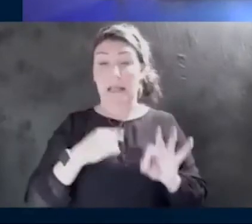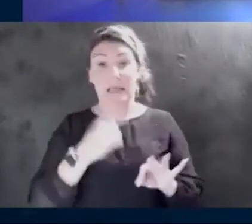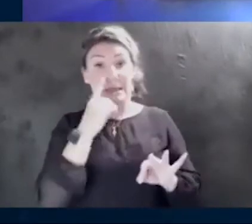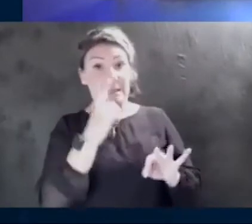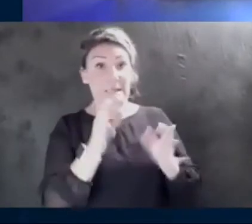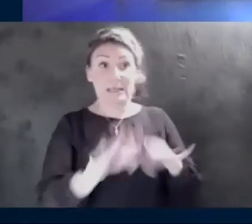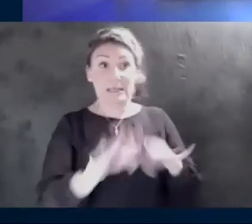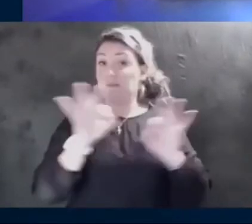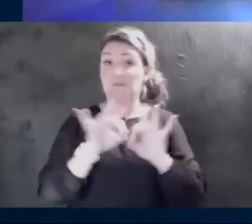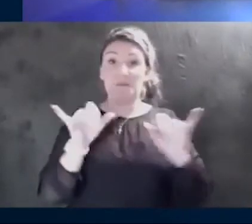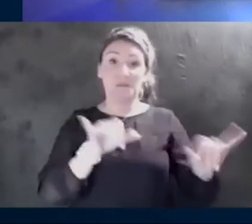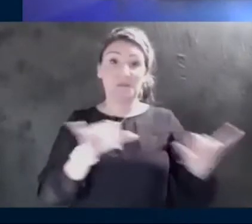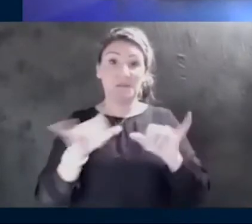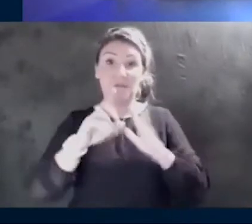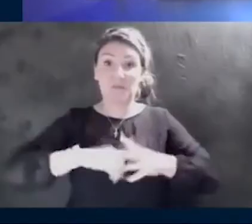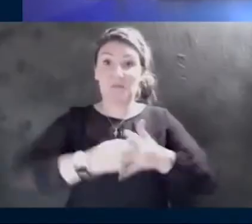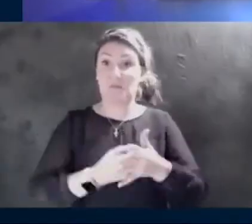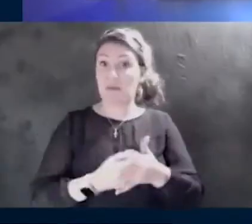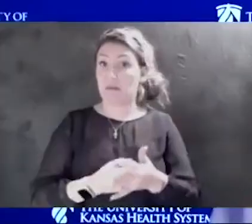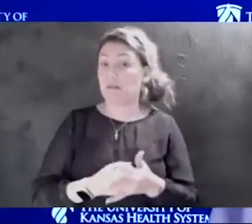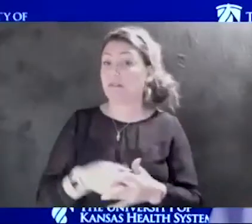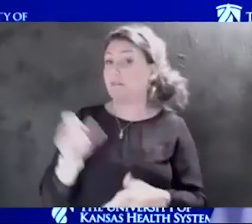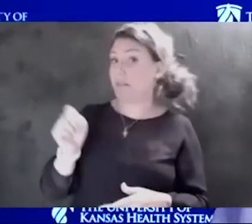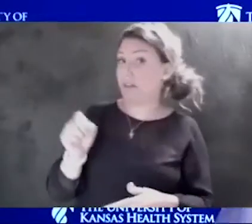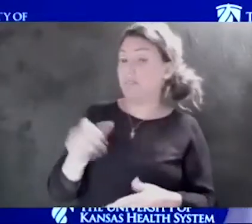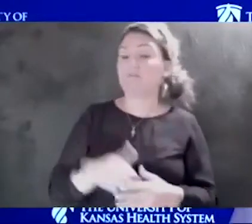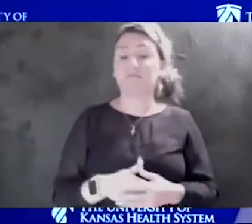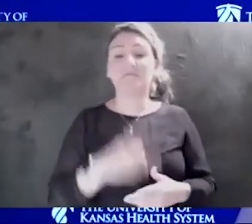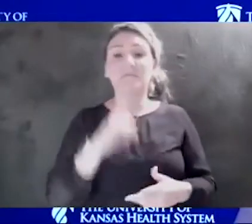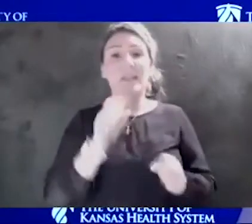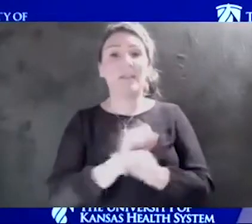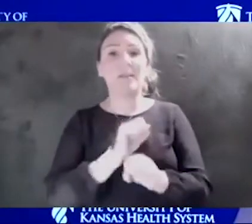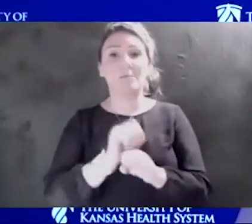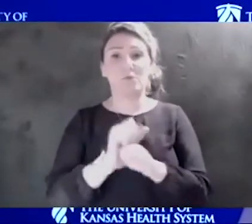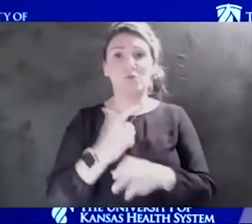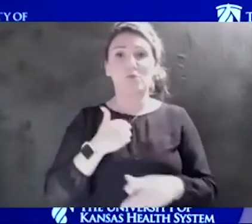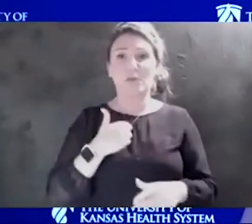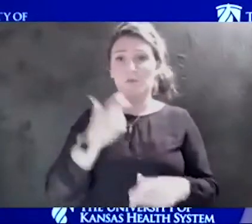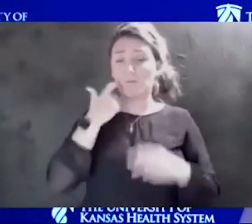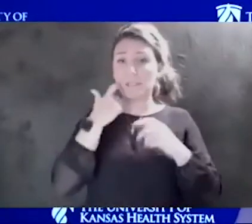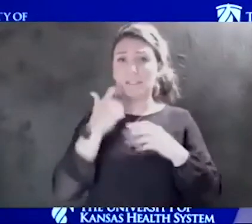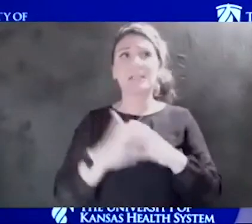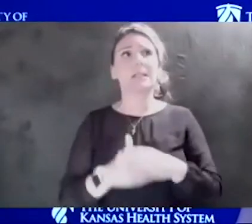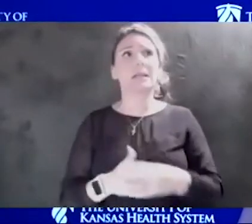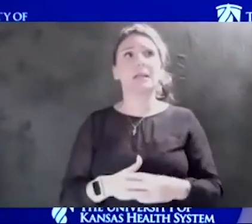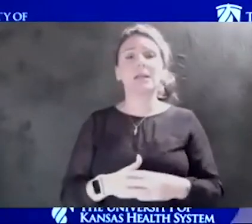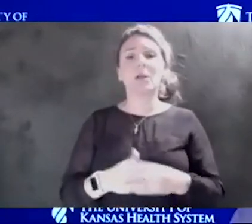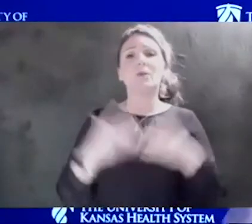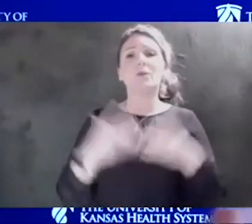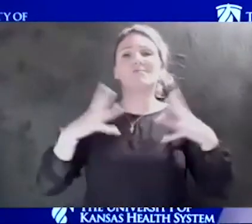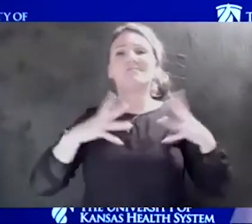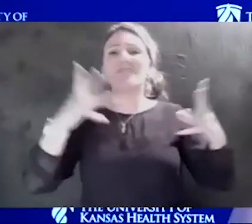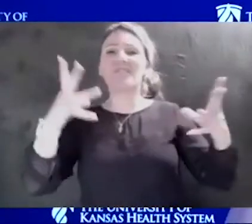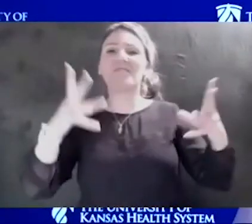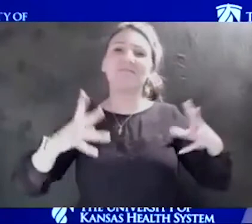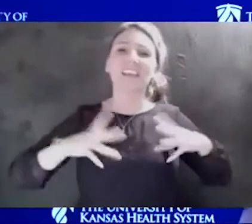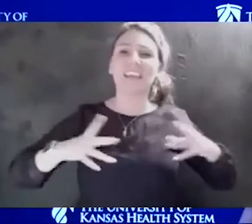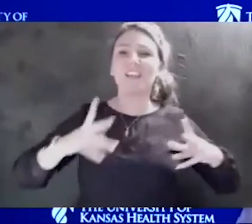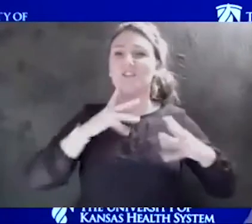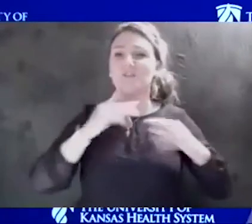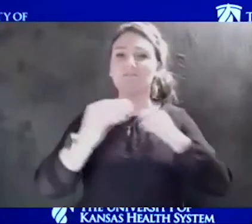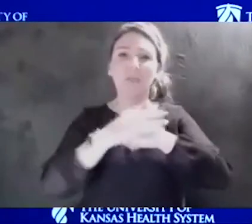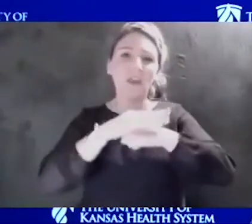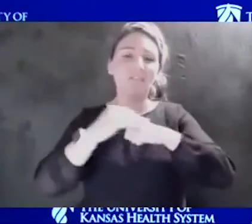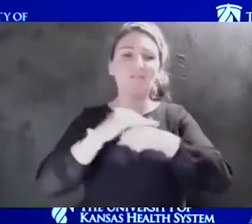beginning, Hawk. Yeah, I think it absolutely does. Again, I was recently out on vacation, was at a beach. I felt fully safe. I wasn't